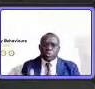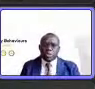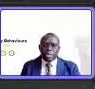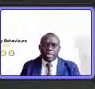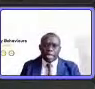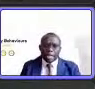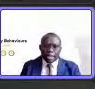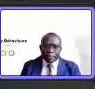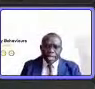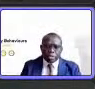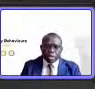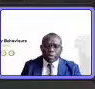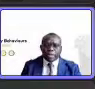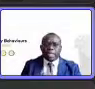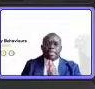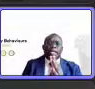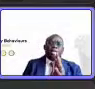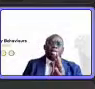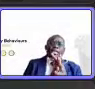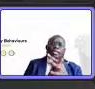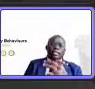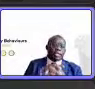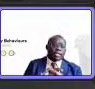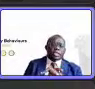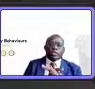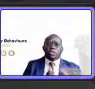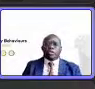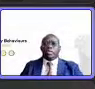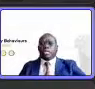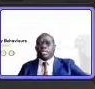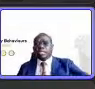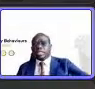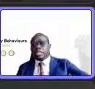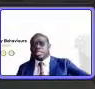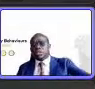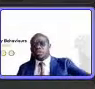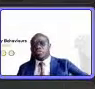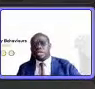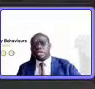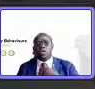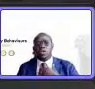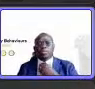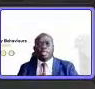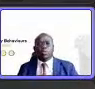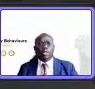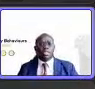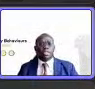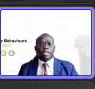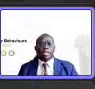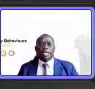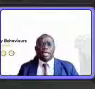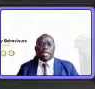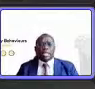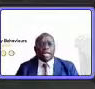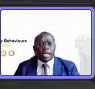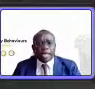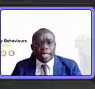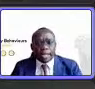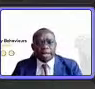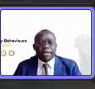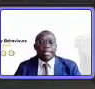want to really dwell on that. Then there is also the challenge of economic inequality